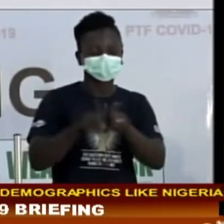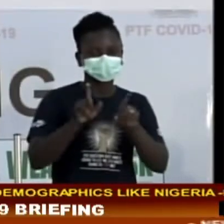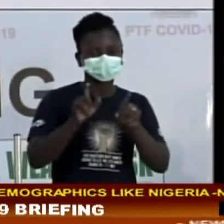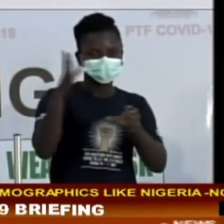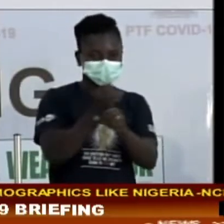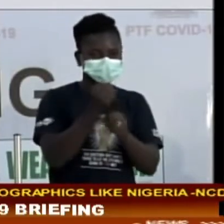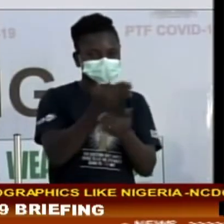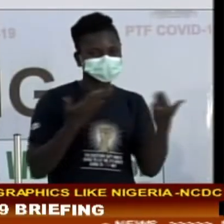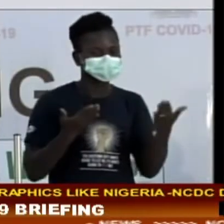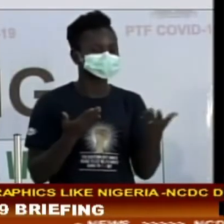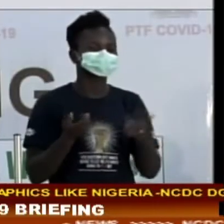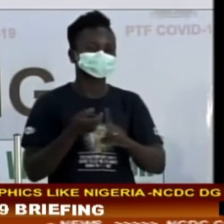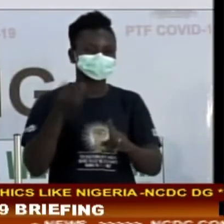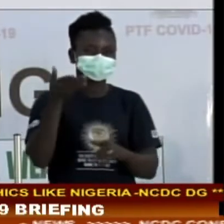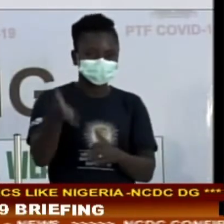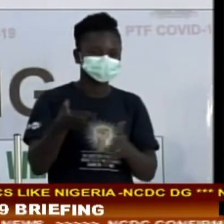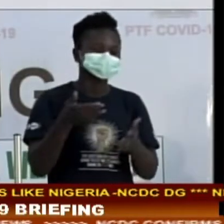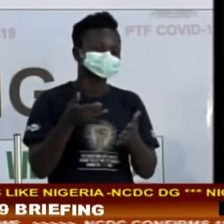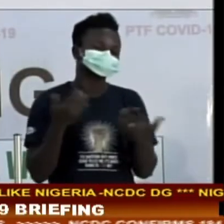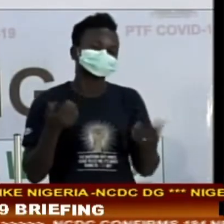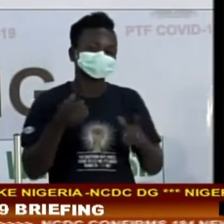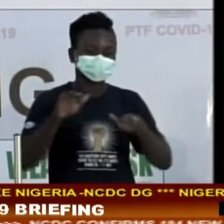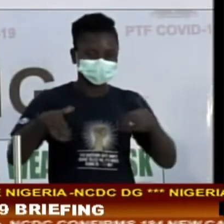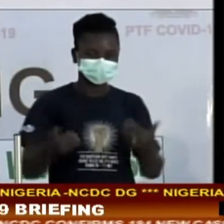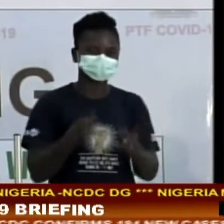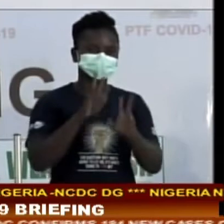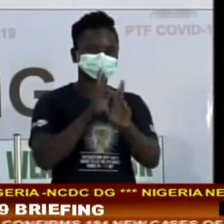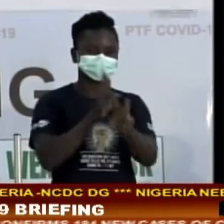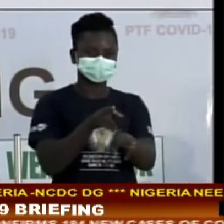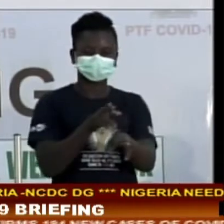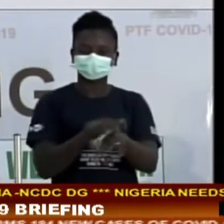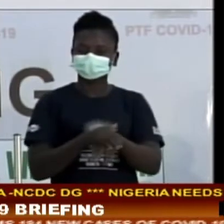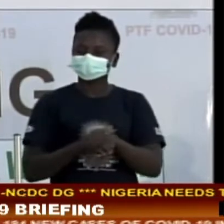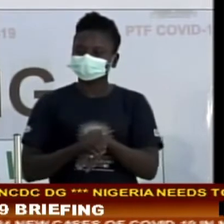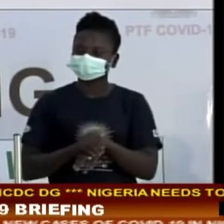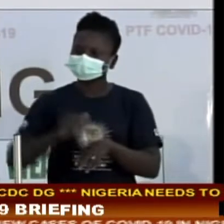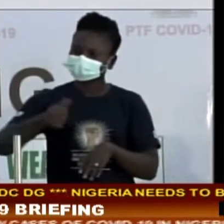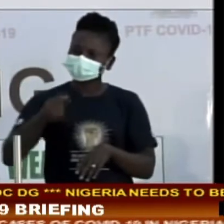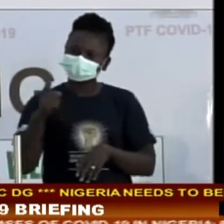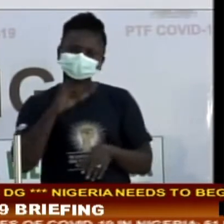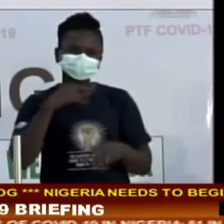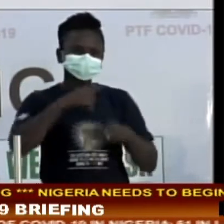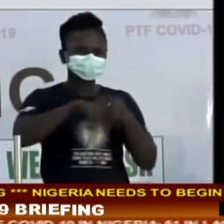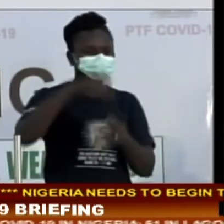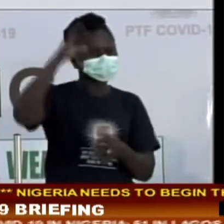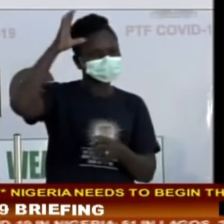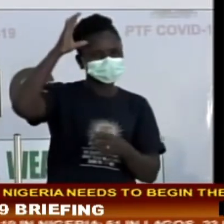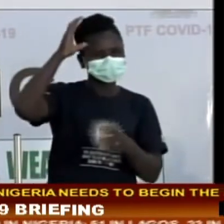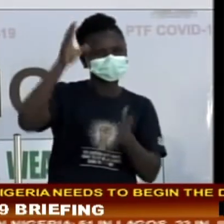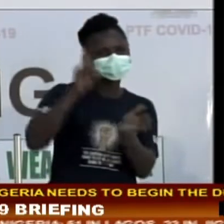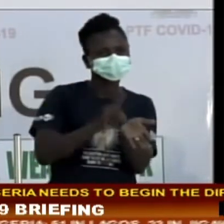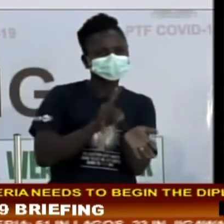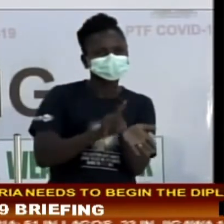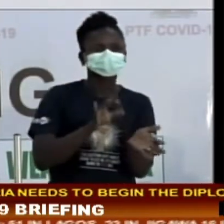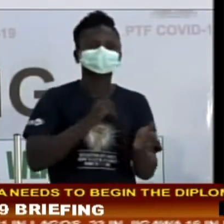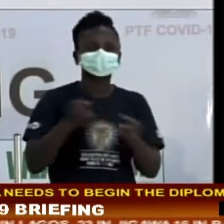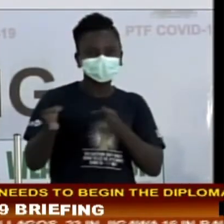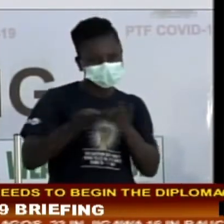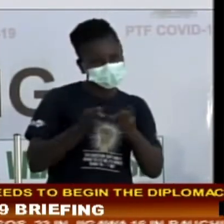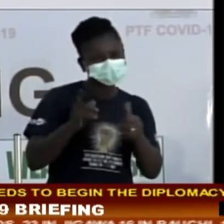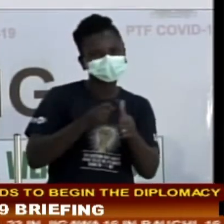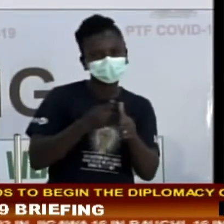be uh given uh the result uh the other ones about Chinese doctors well I want to explain first of all